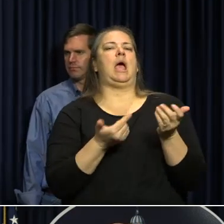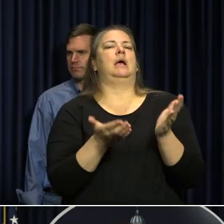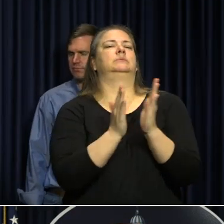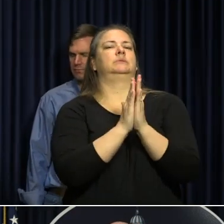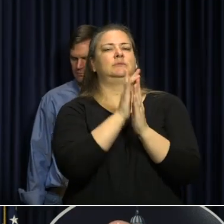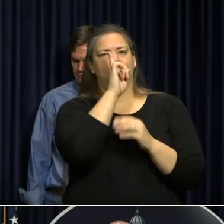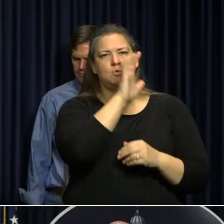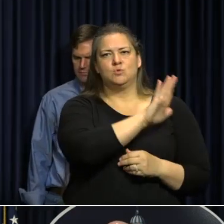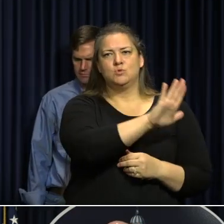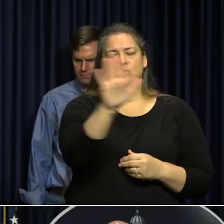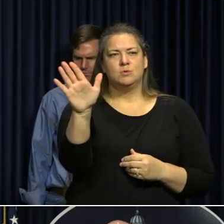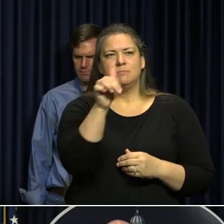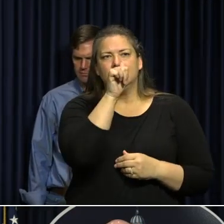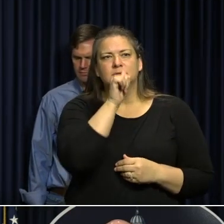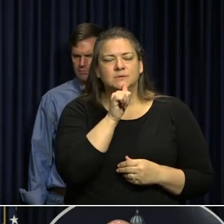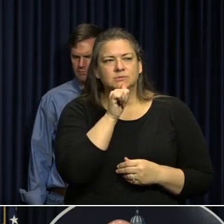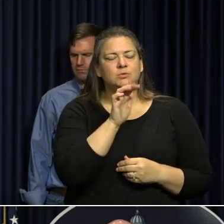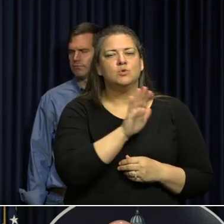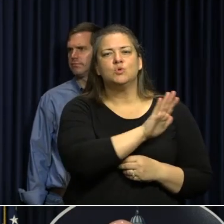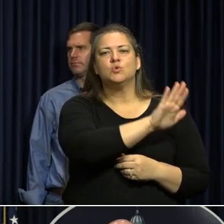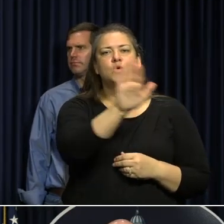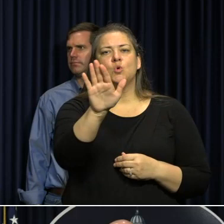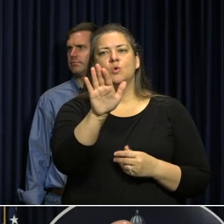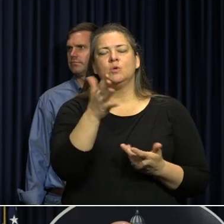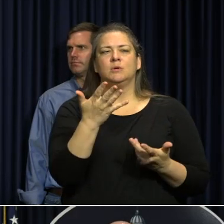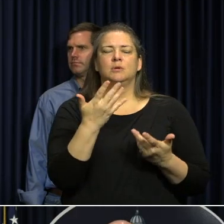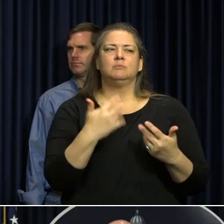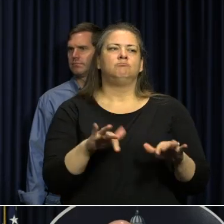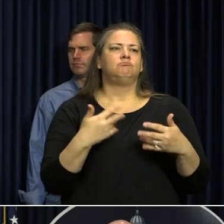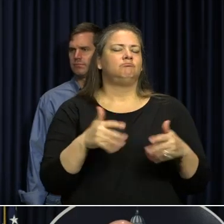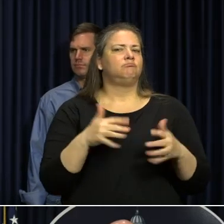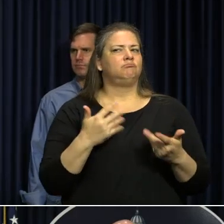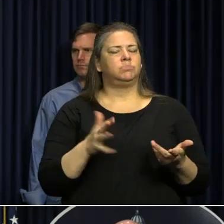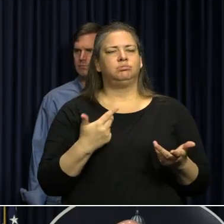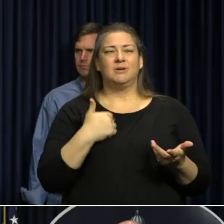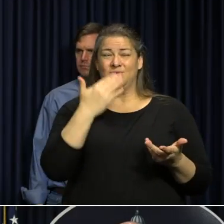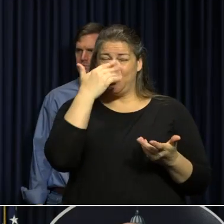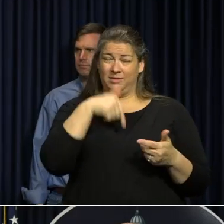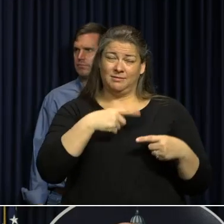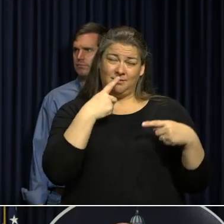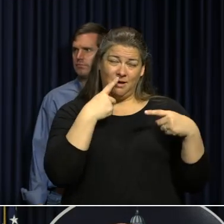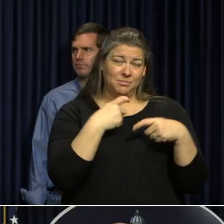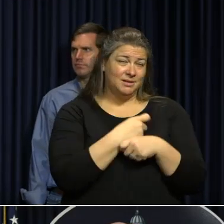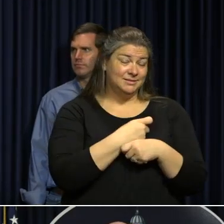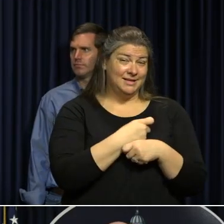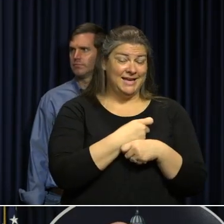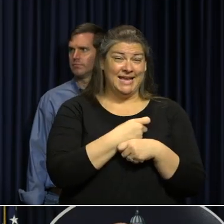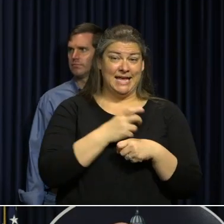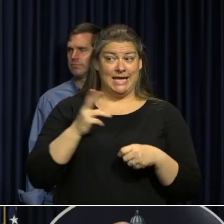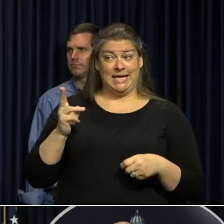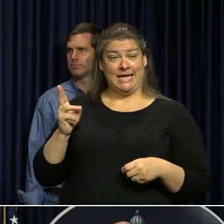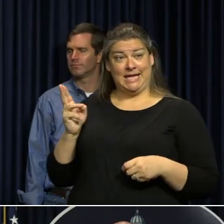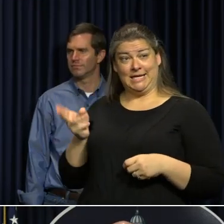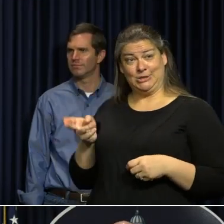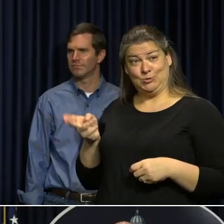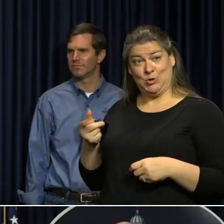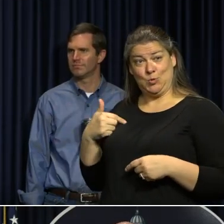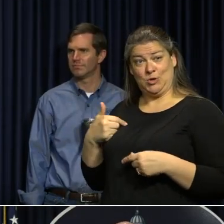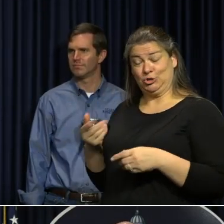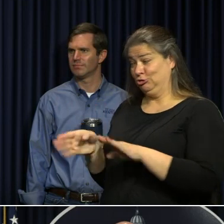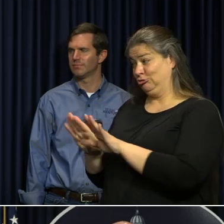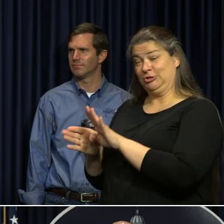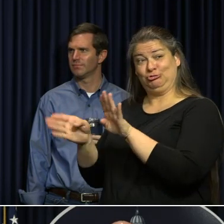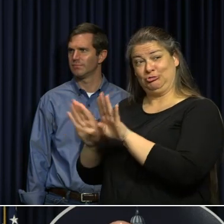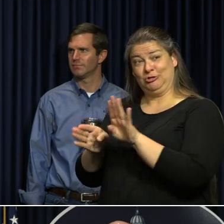for your patience and your tolerance. This is obviously a very complicated undertaking, and though history could tell us we had to shut things down to keep